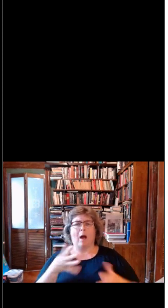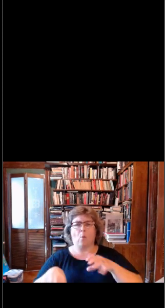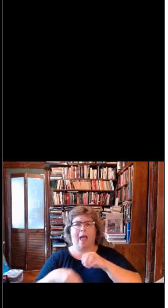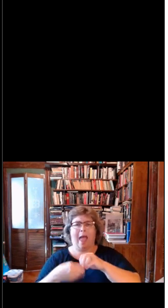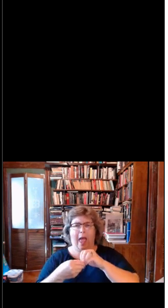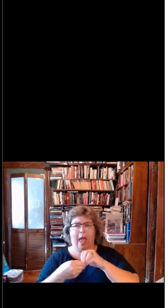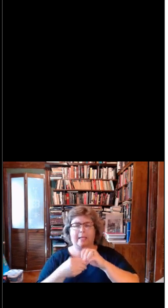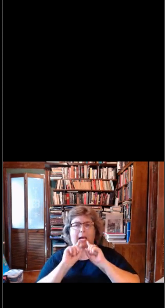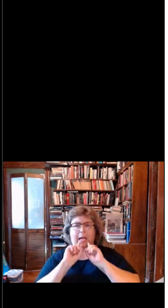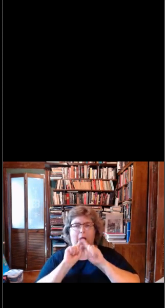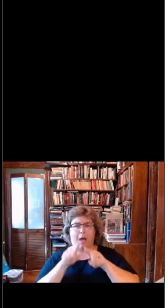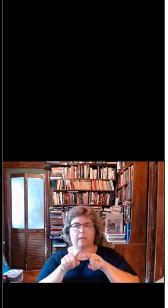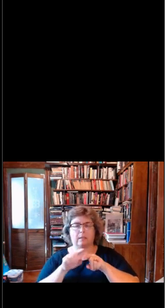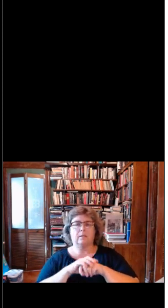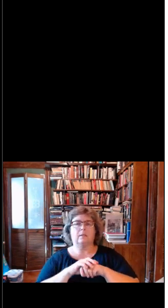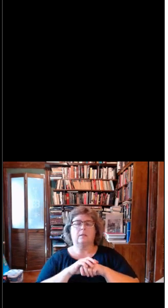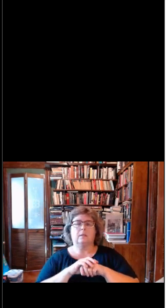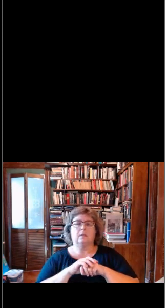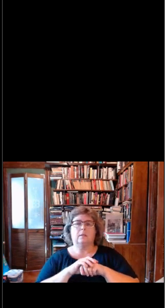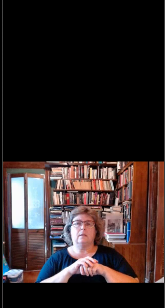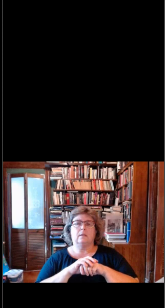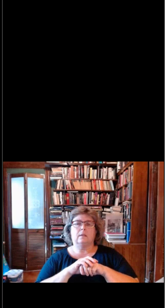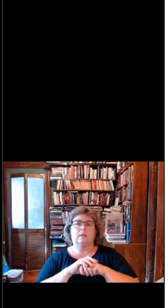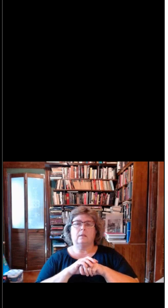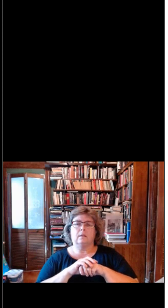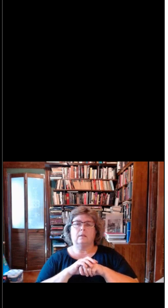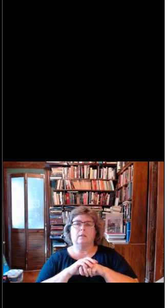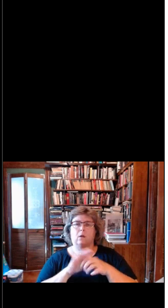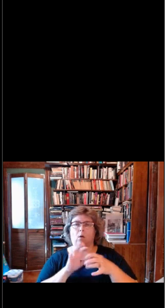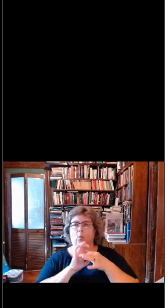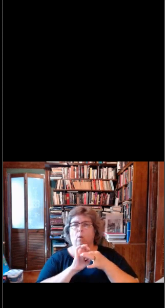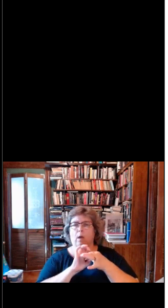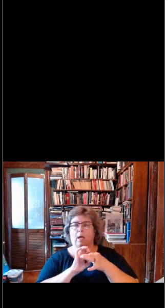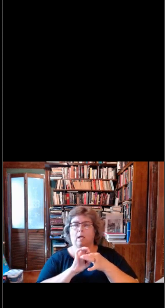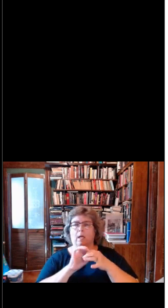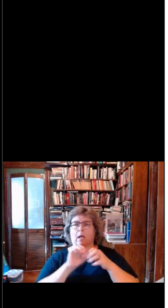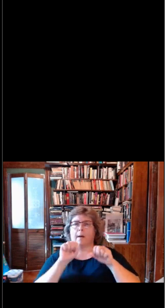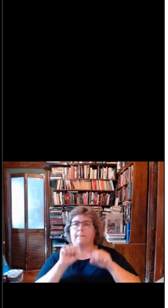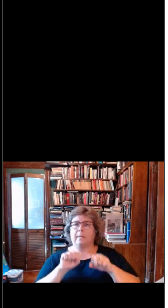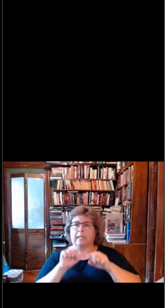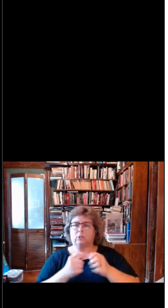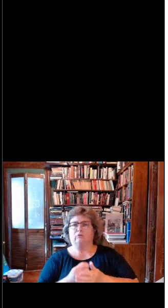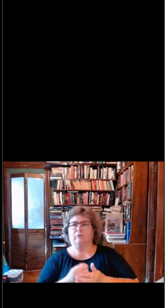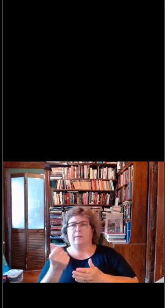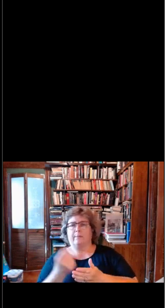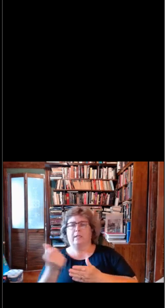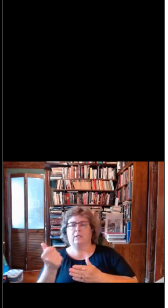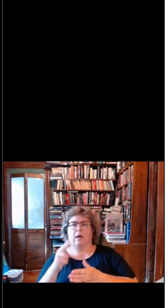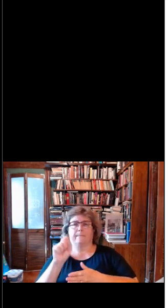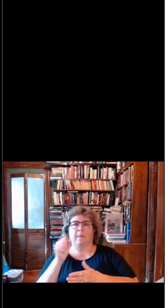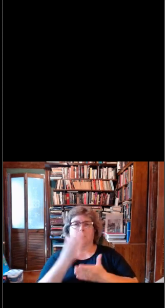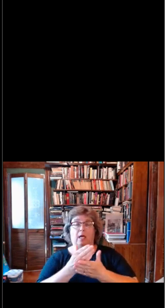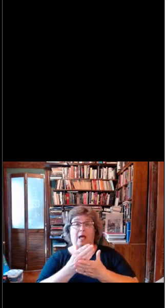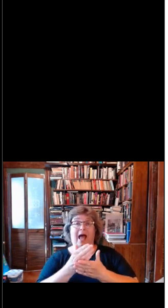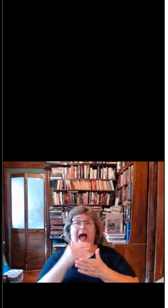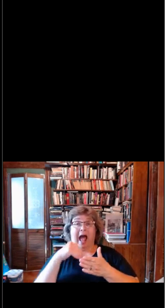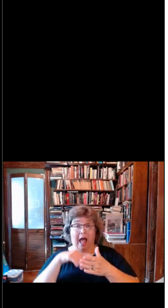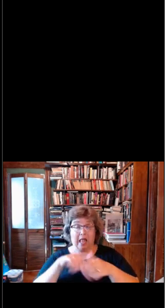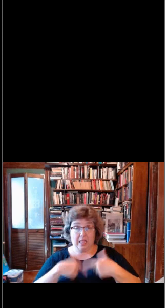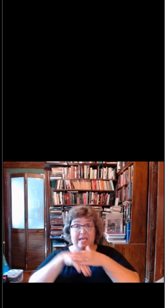additional comment on regarding potential removal of bus stops. I live inside the city of